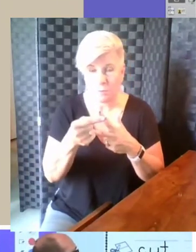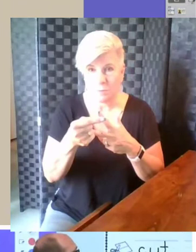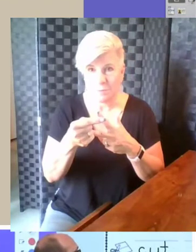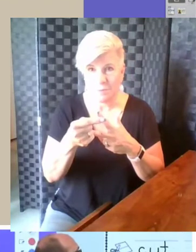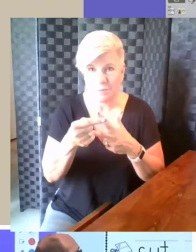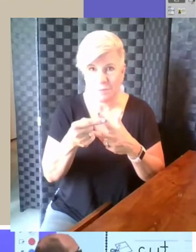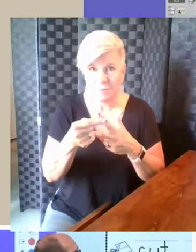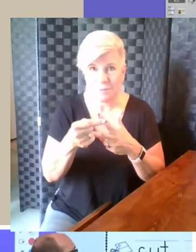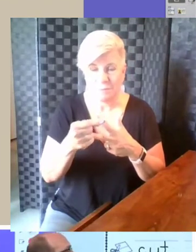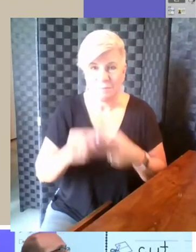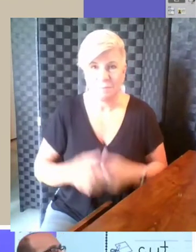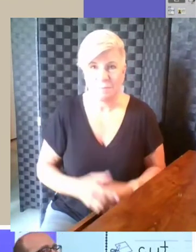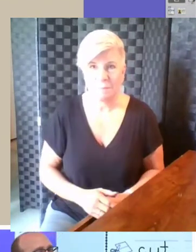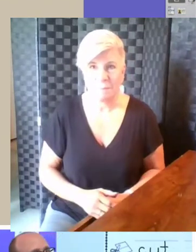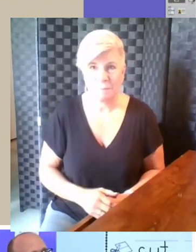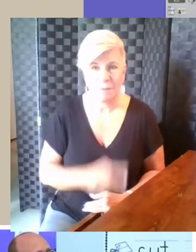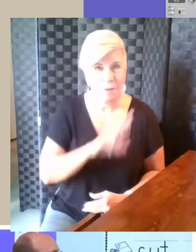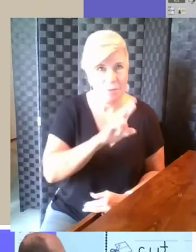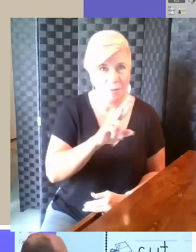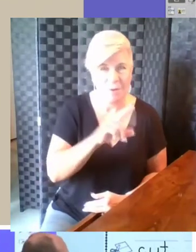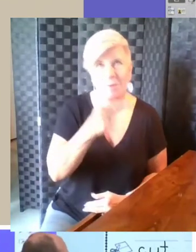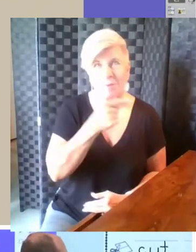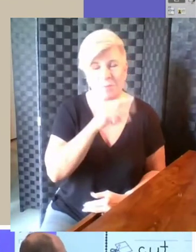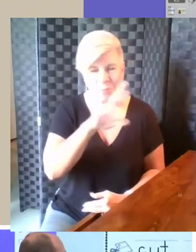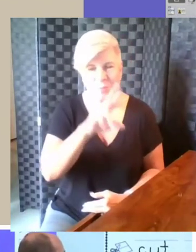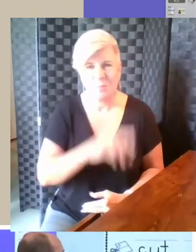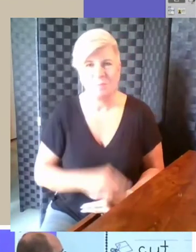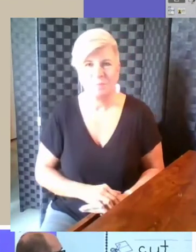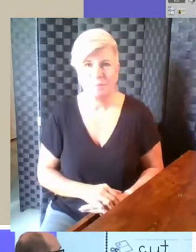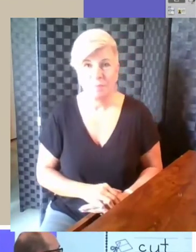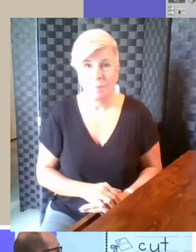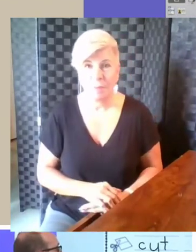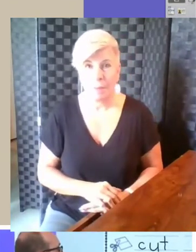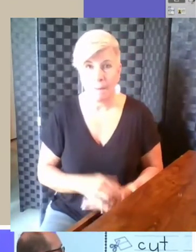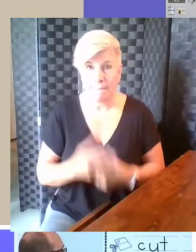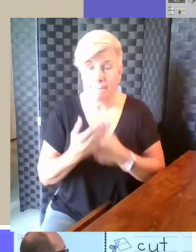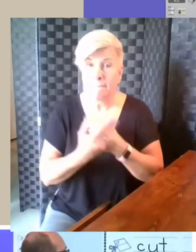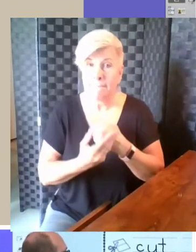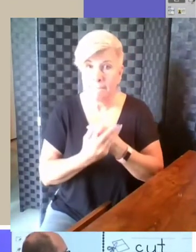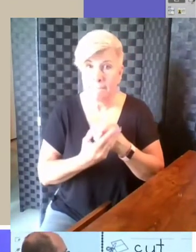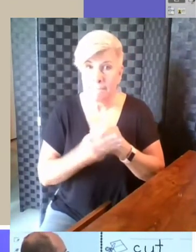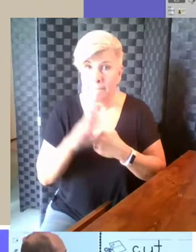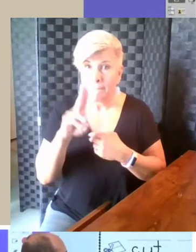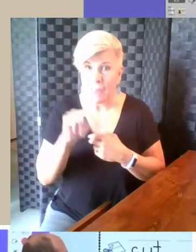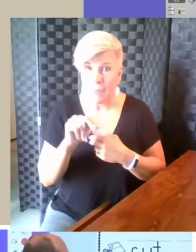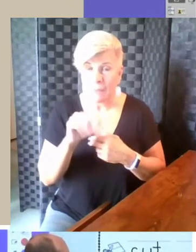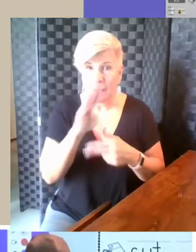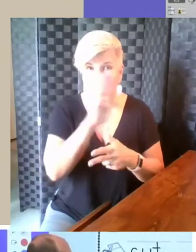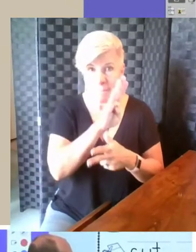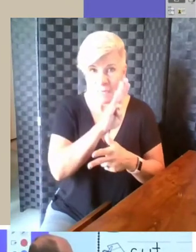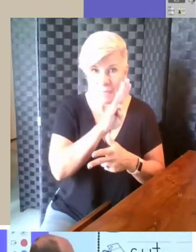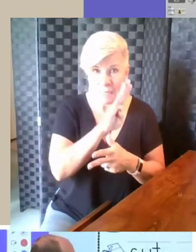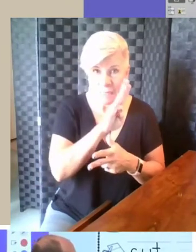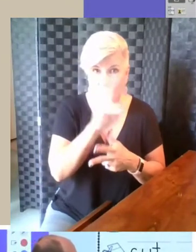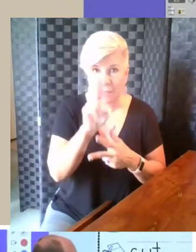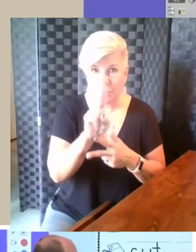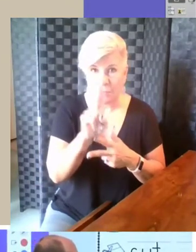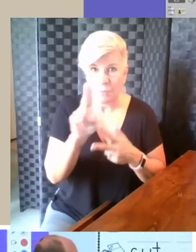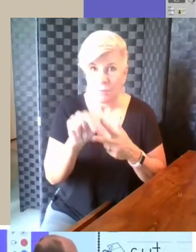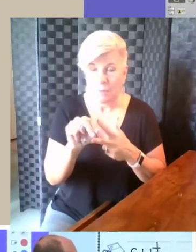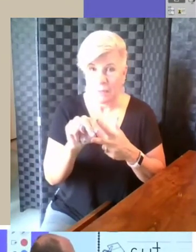R and G. It does go doesn't it? The consonants in bun are B and